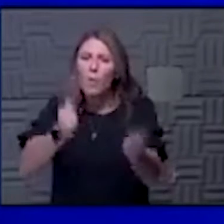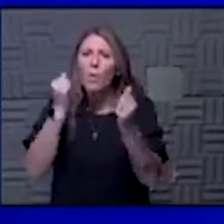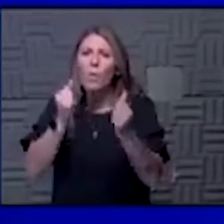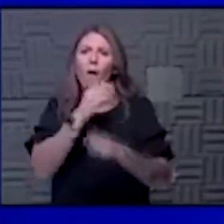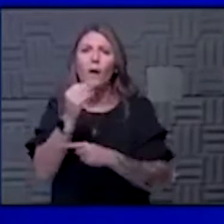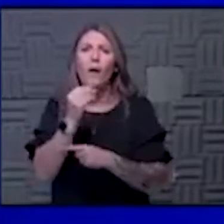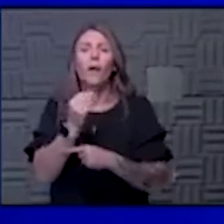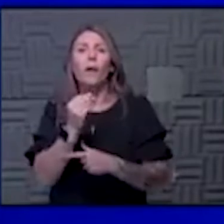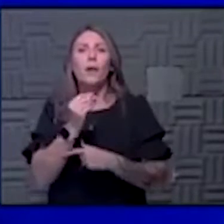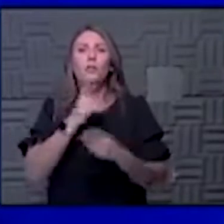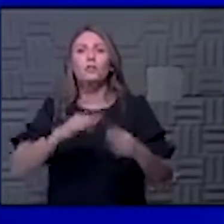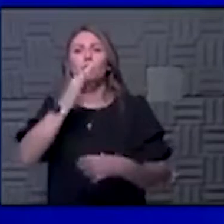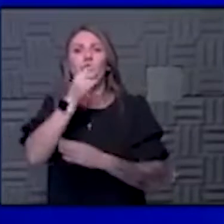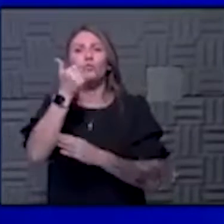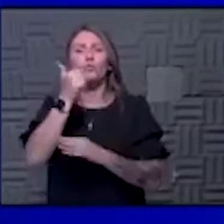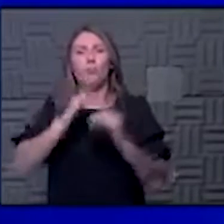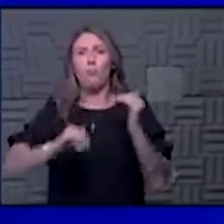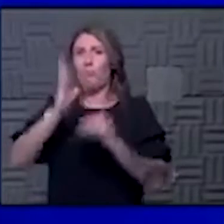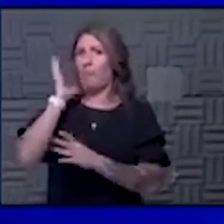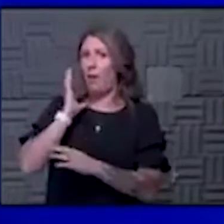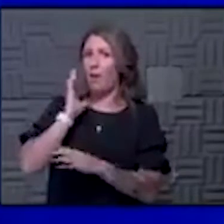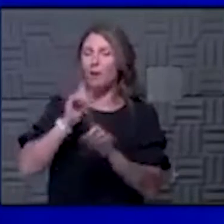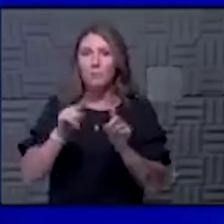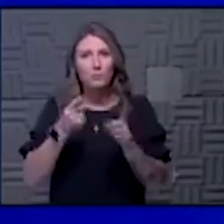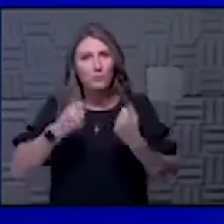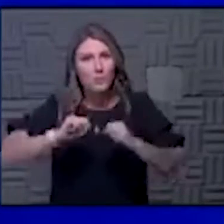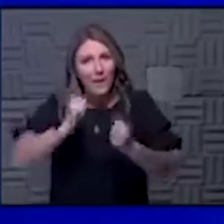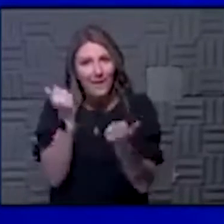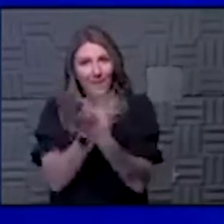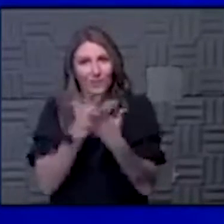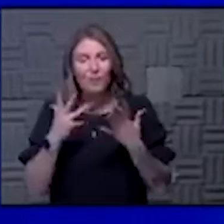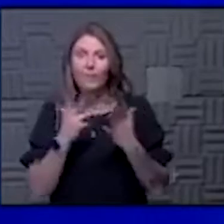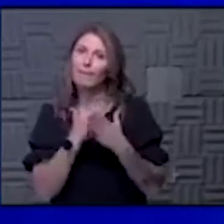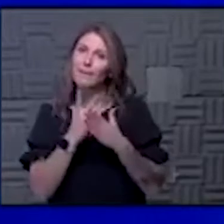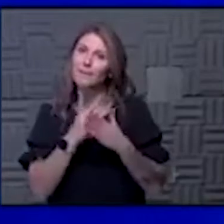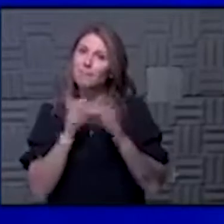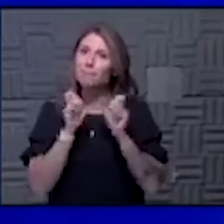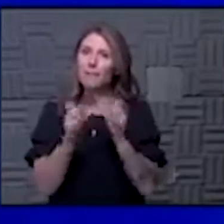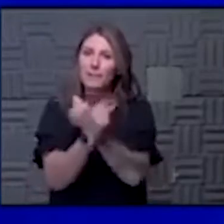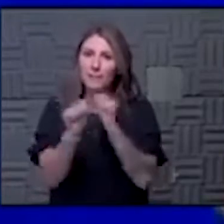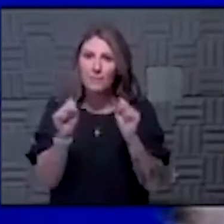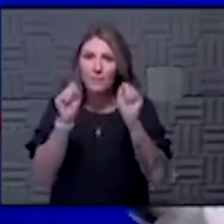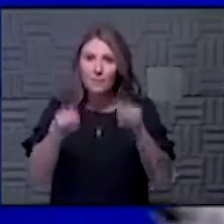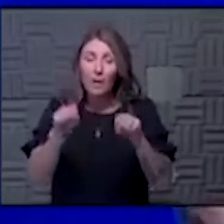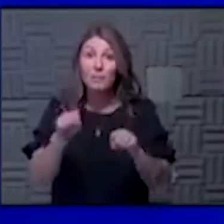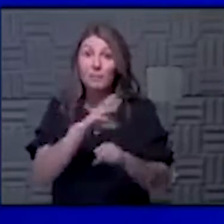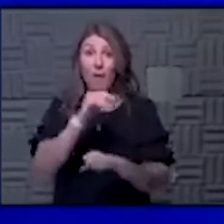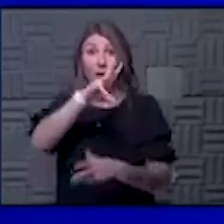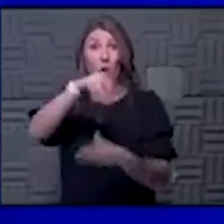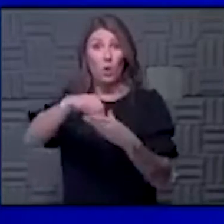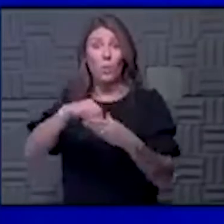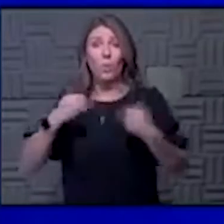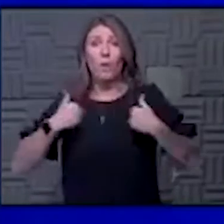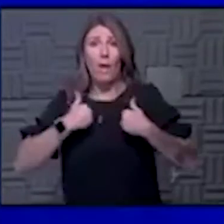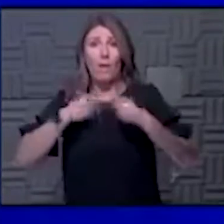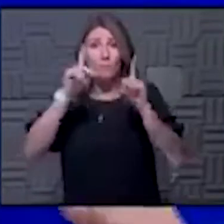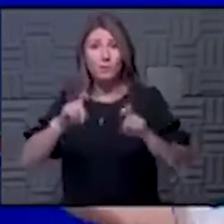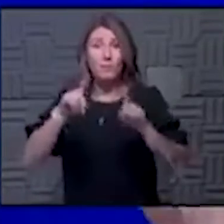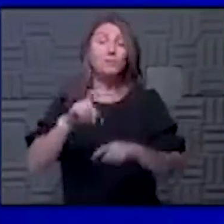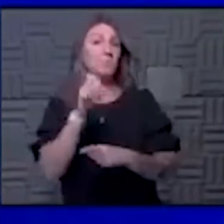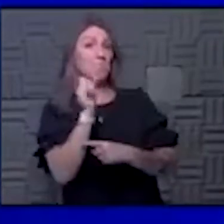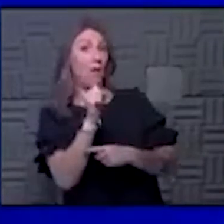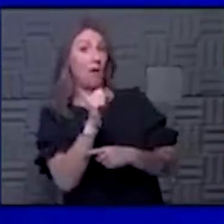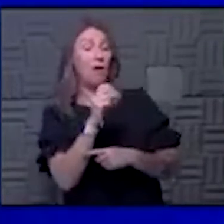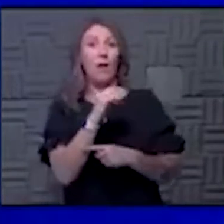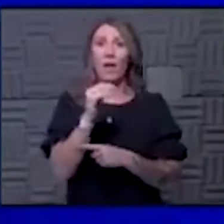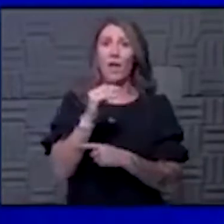out sooner than we would have in the past, we're trying to do everything we can to keep them as safe as possible. And that's included animal testing, Hawk, and especially